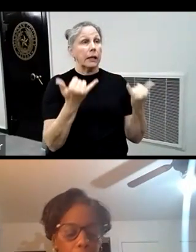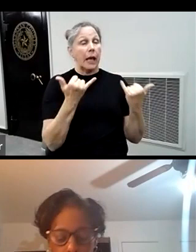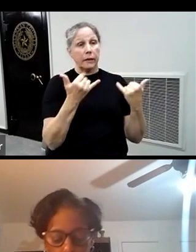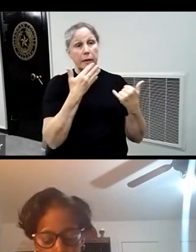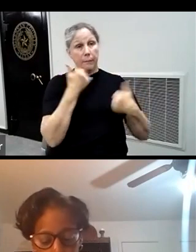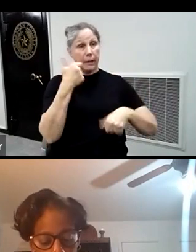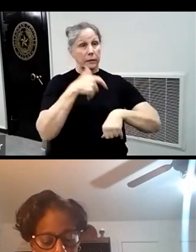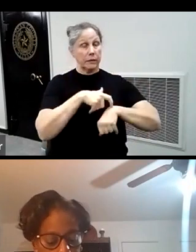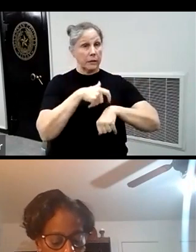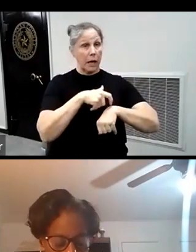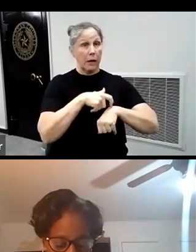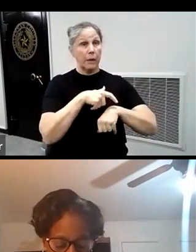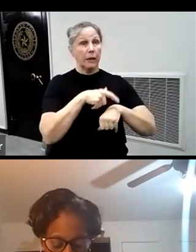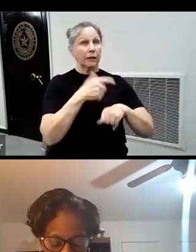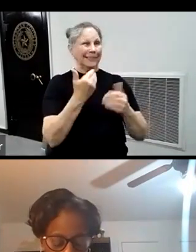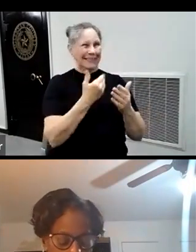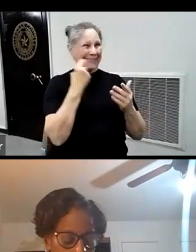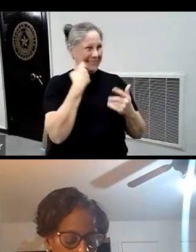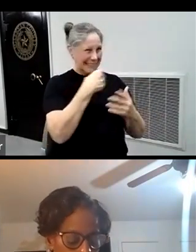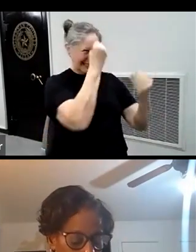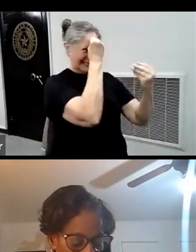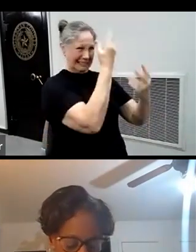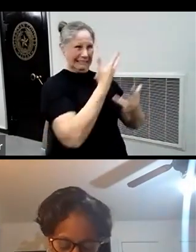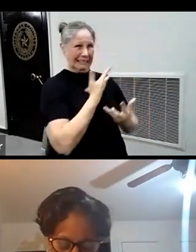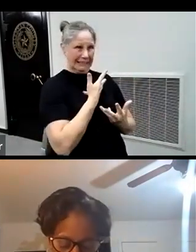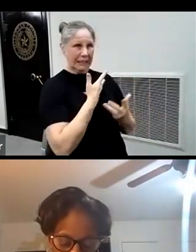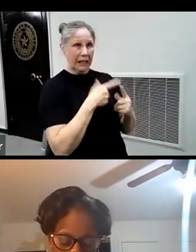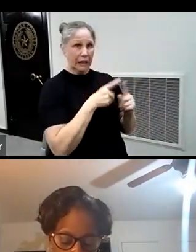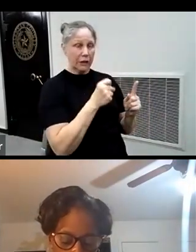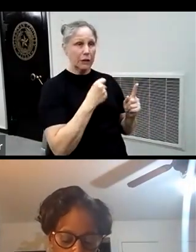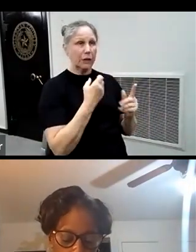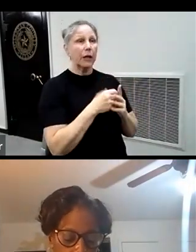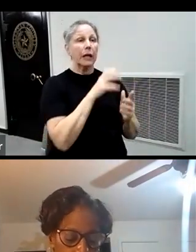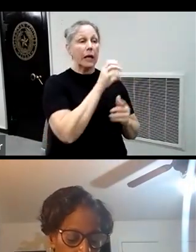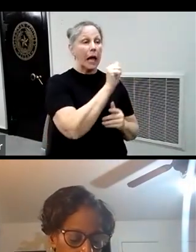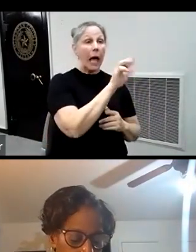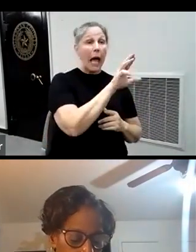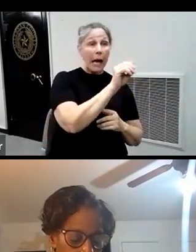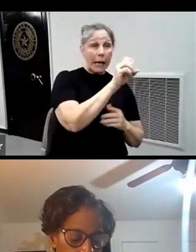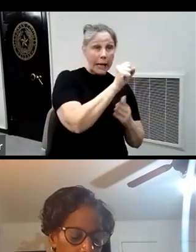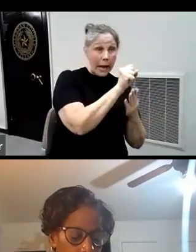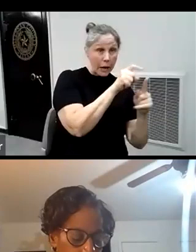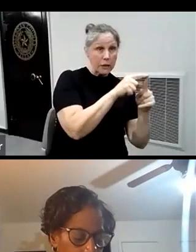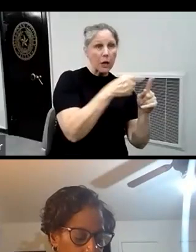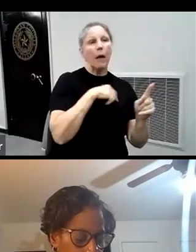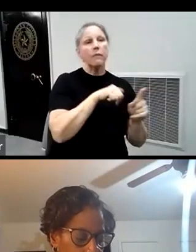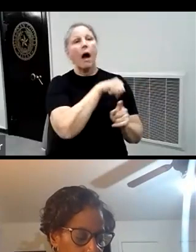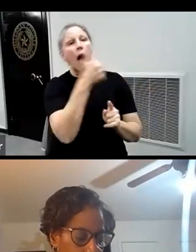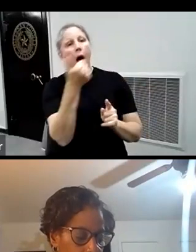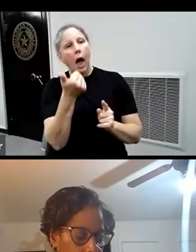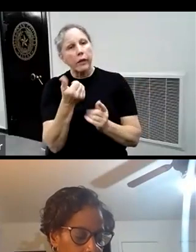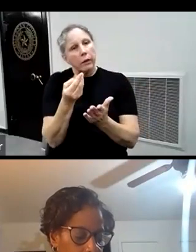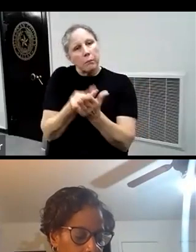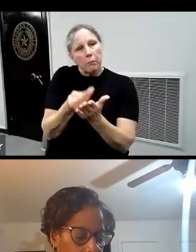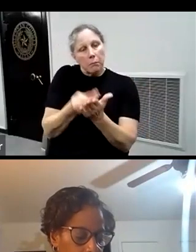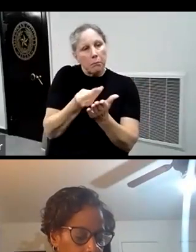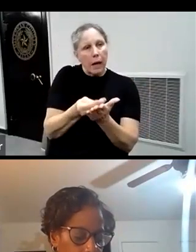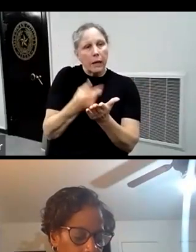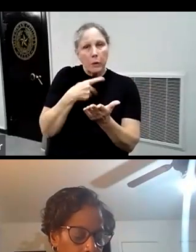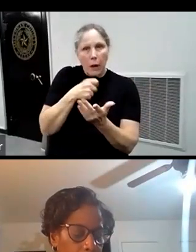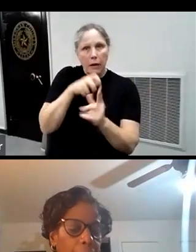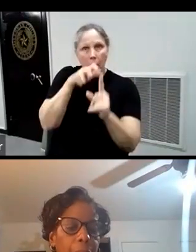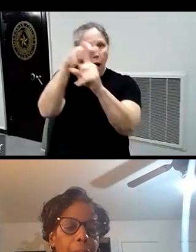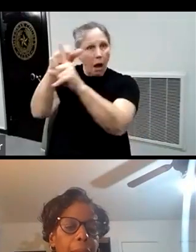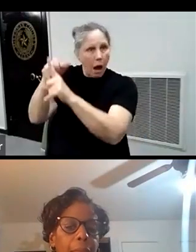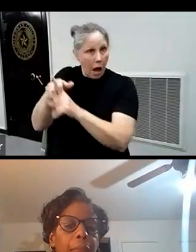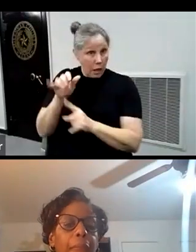The information is just coming out. Besides the CARES Act, there's other funding too that we would look at all of it. We try to get a broad